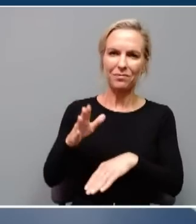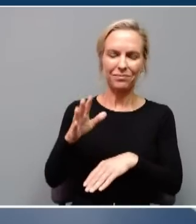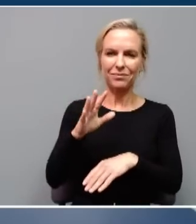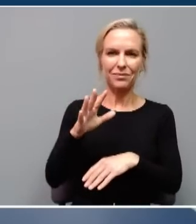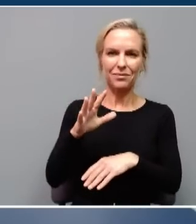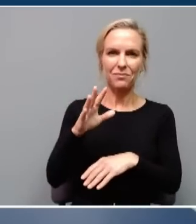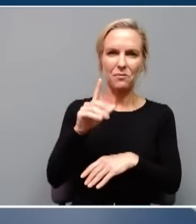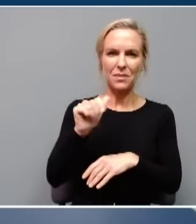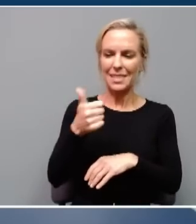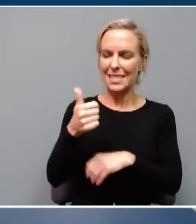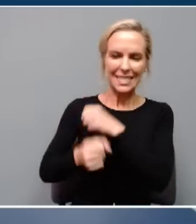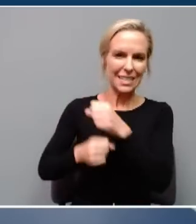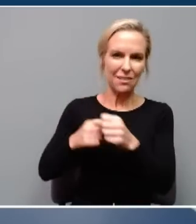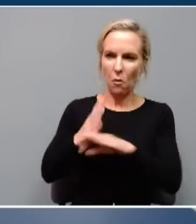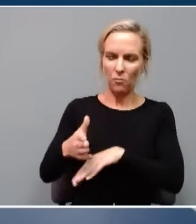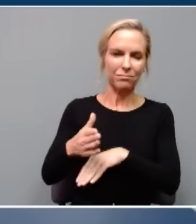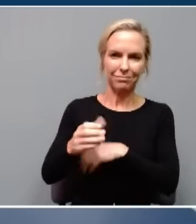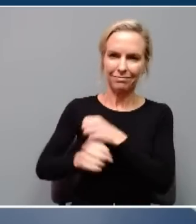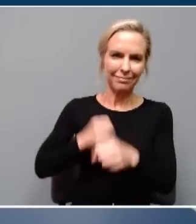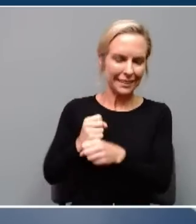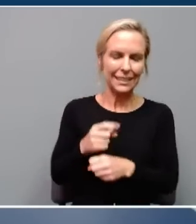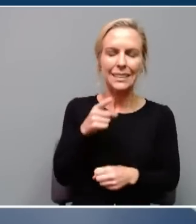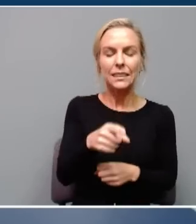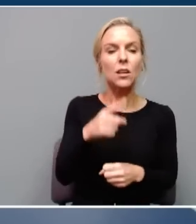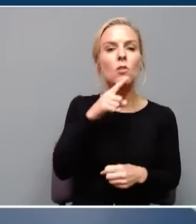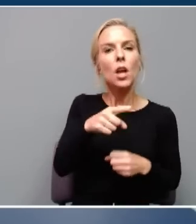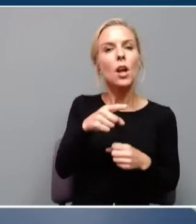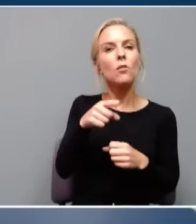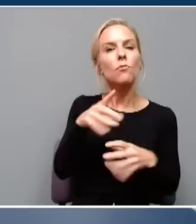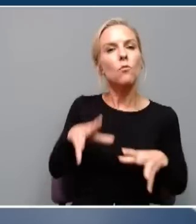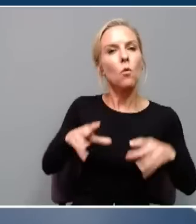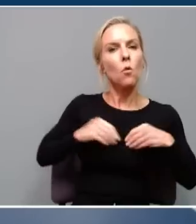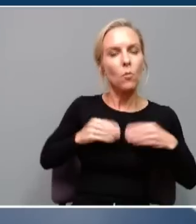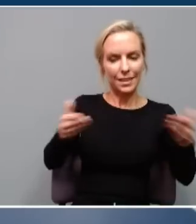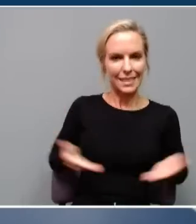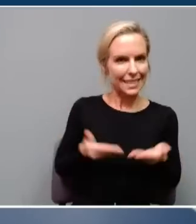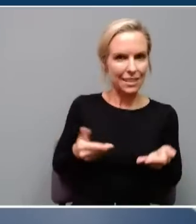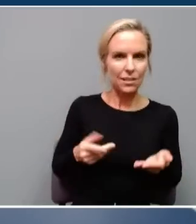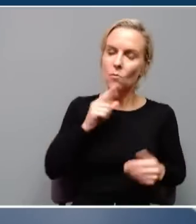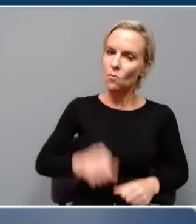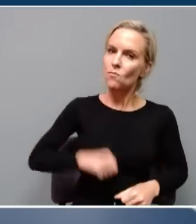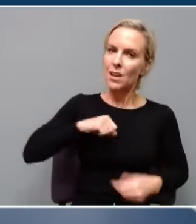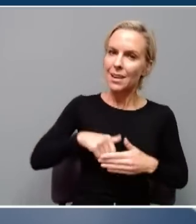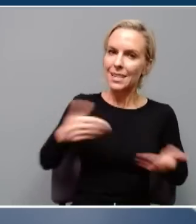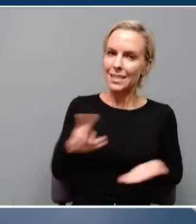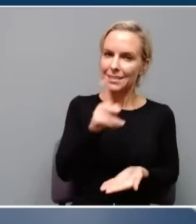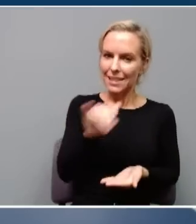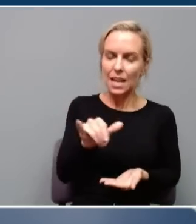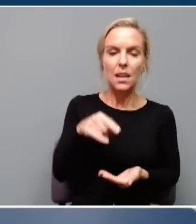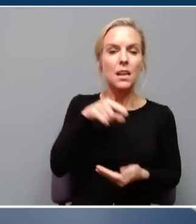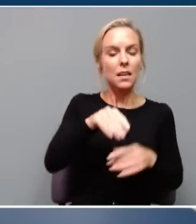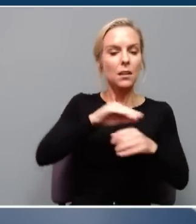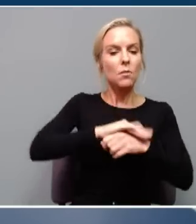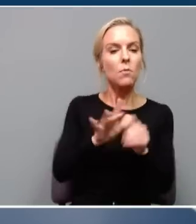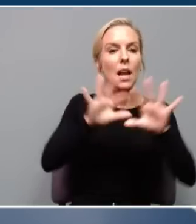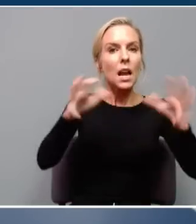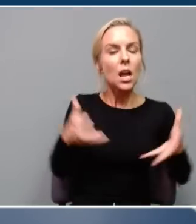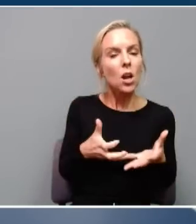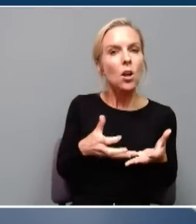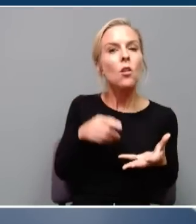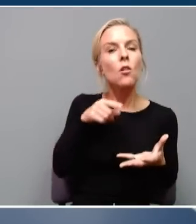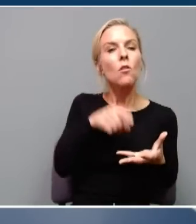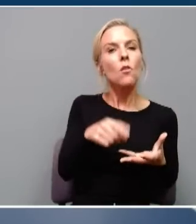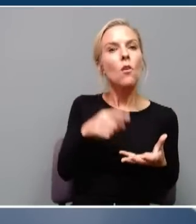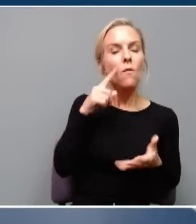and the Asia Pacific. They make us really proud here in Kentucky. As the pandemic took hold last year and global demand for